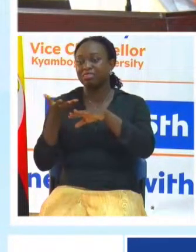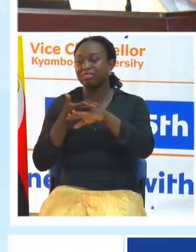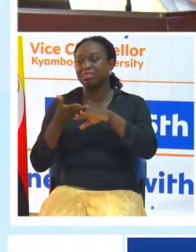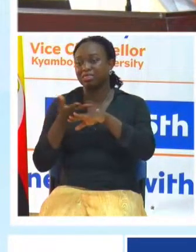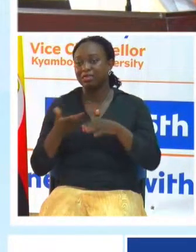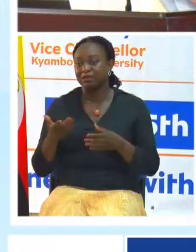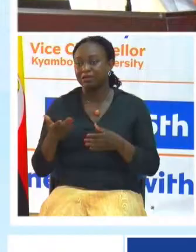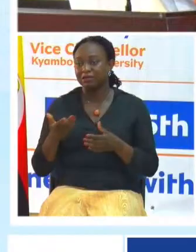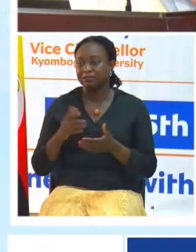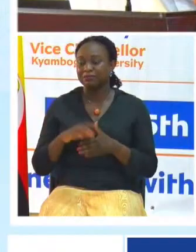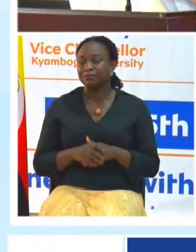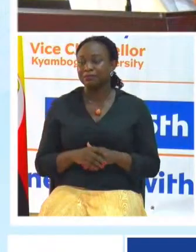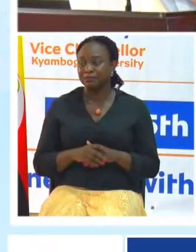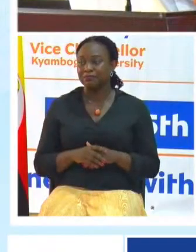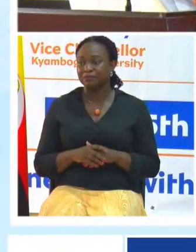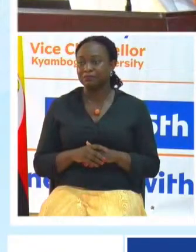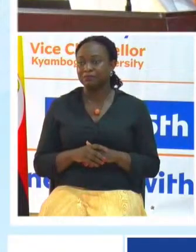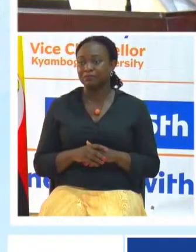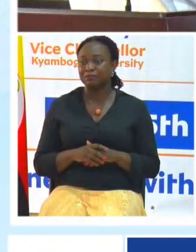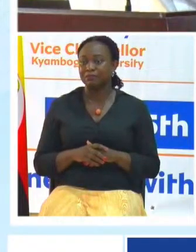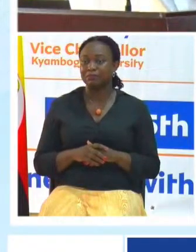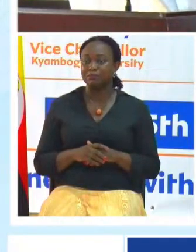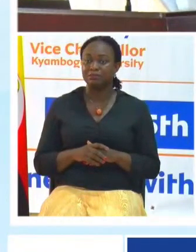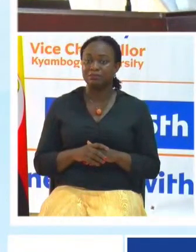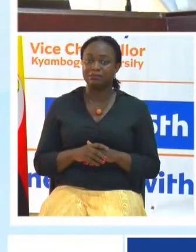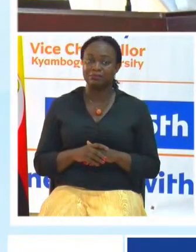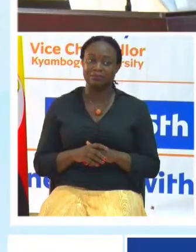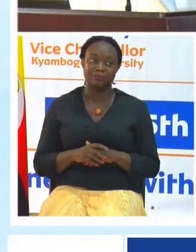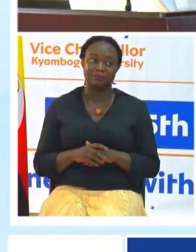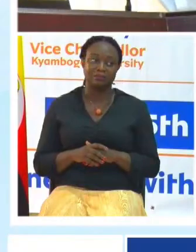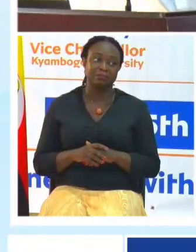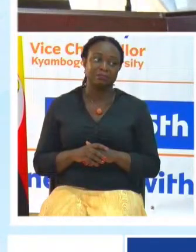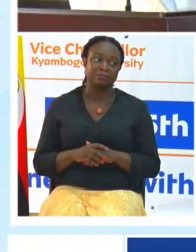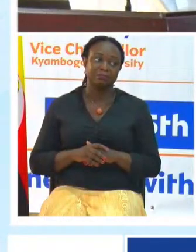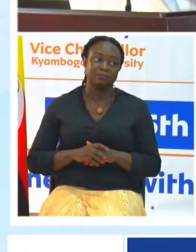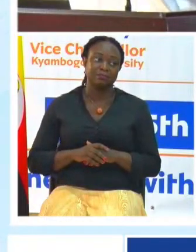Okay? Because my friend said, what did you say?